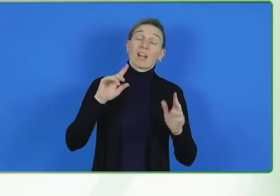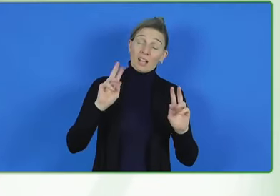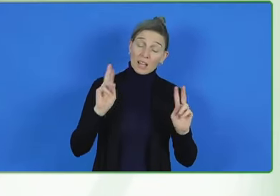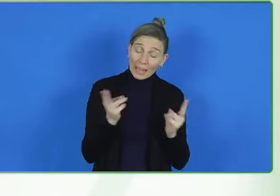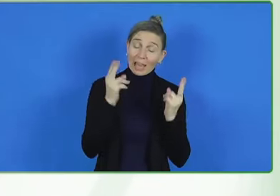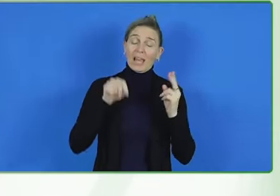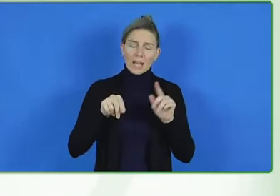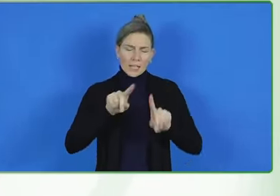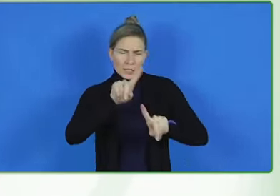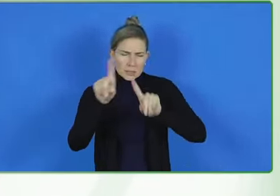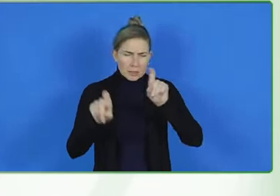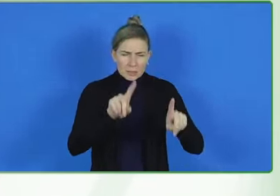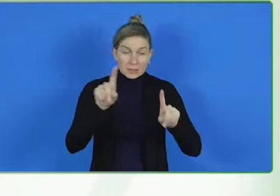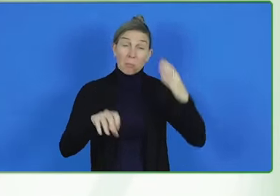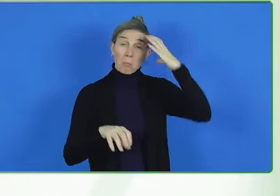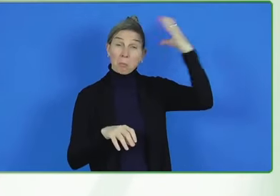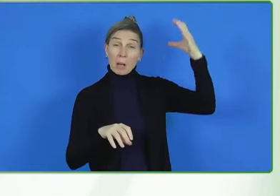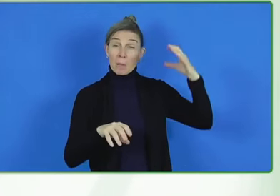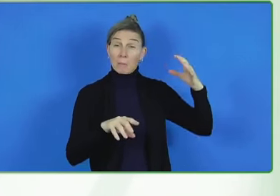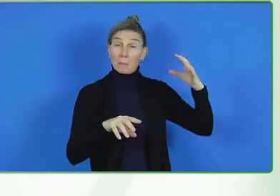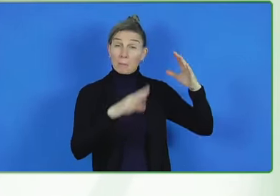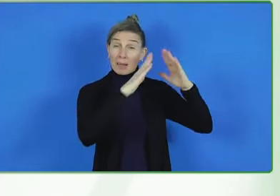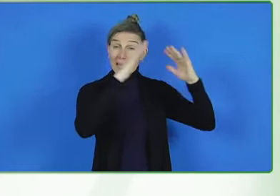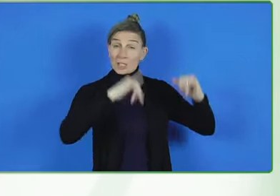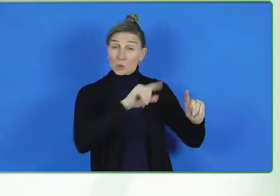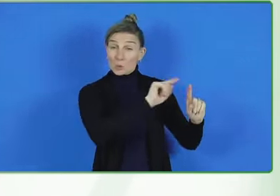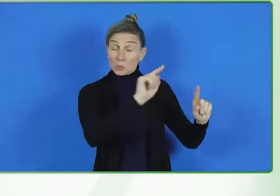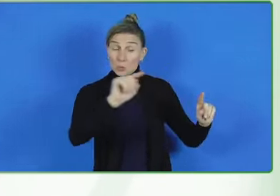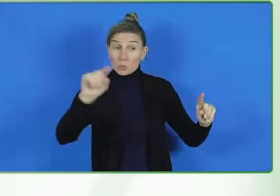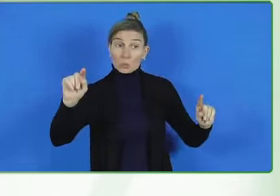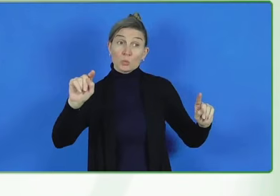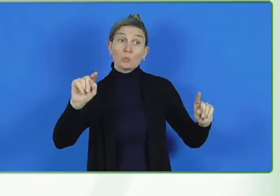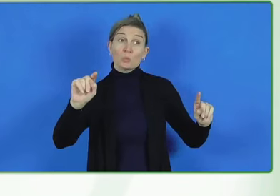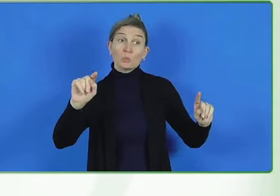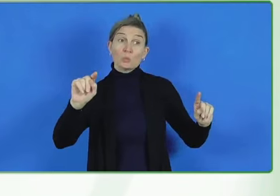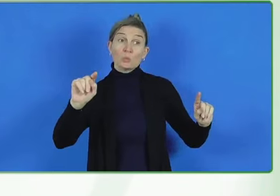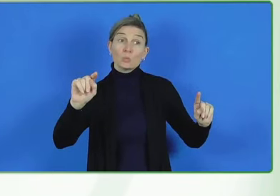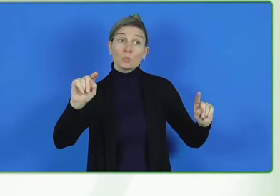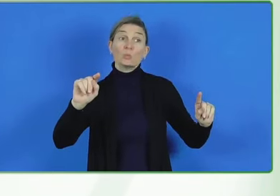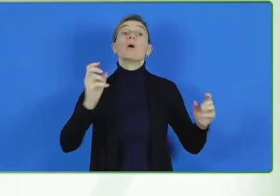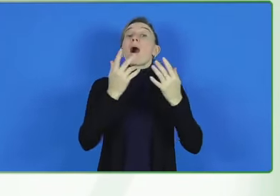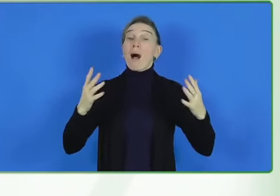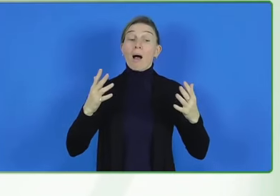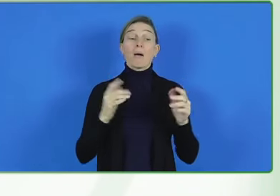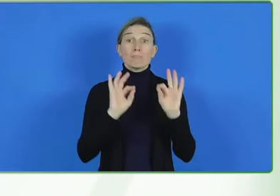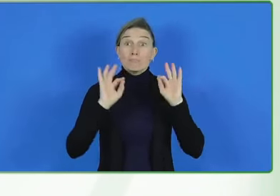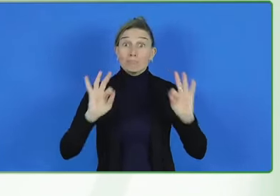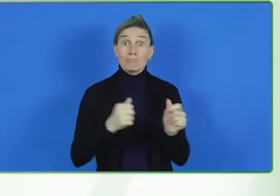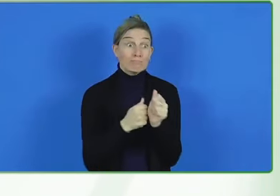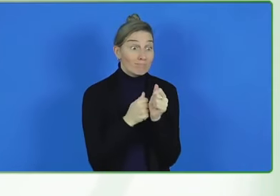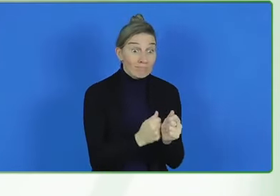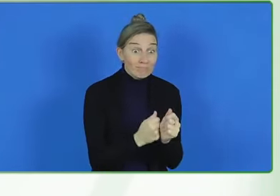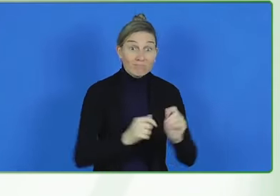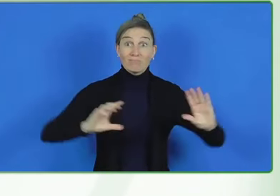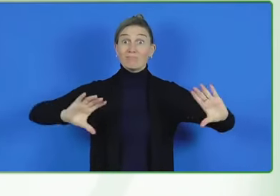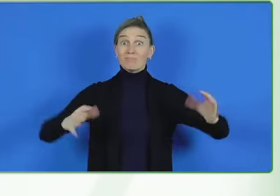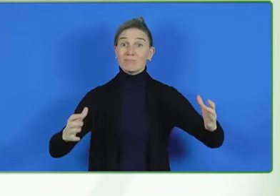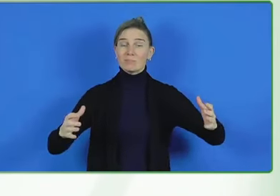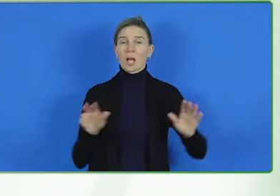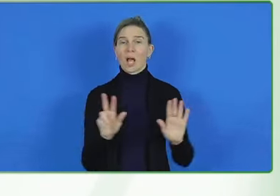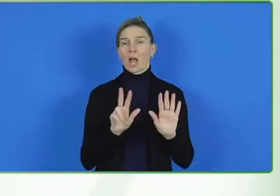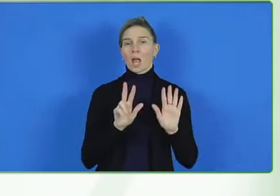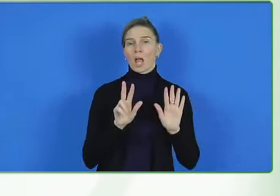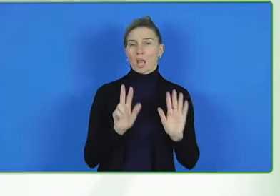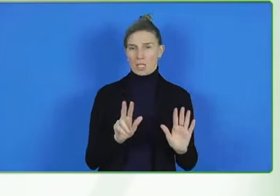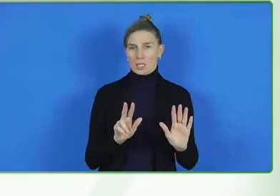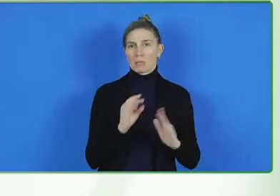only 8% declared to have applied this guide. Besides, all this happening in context